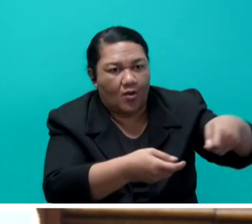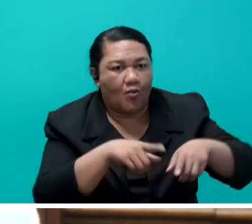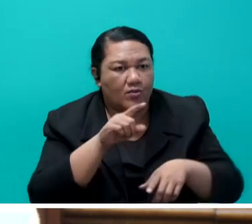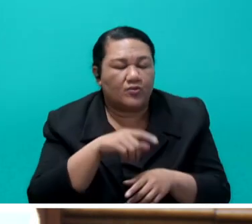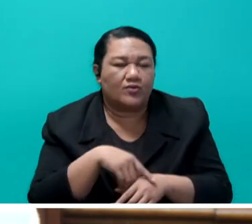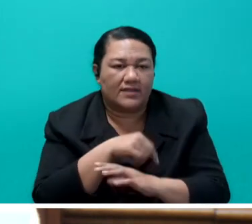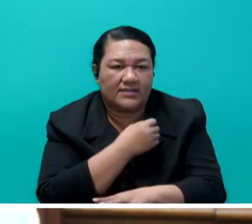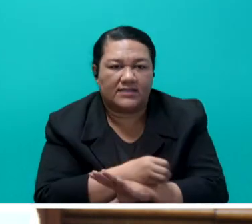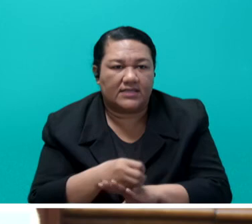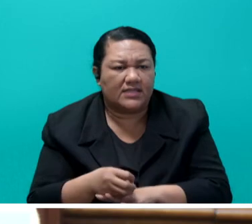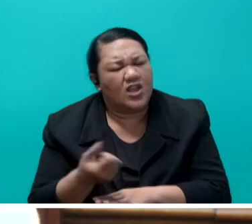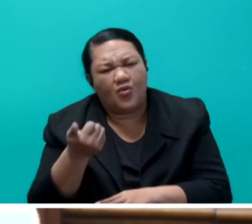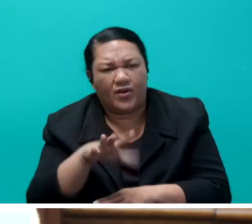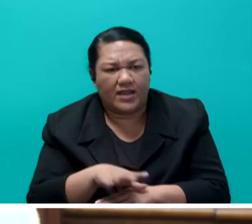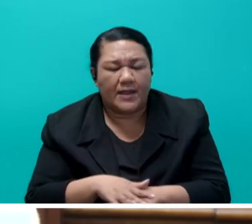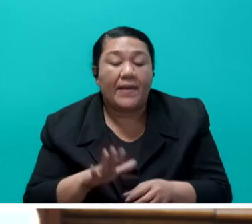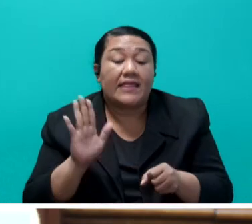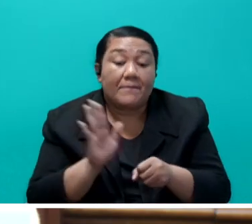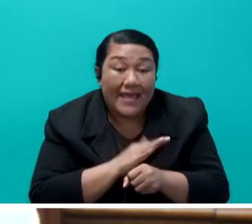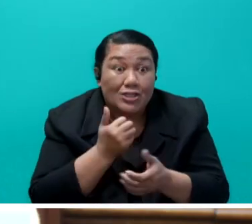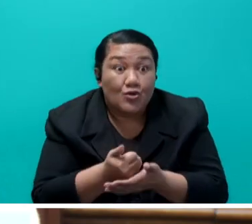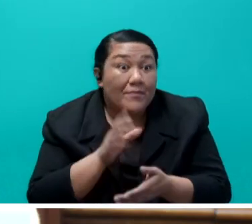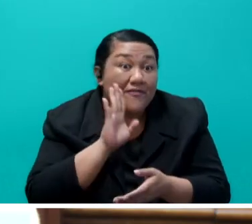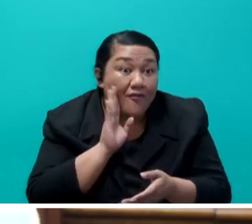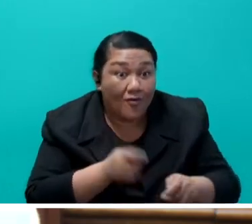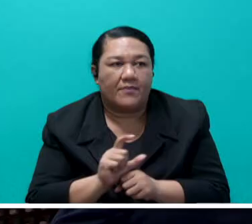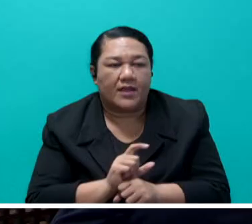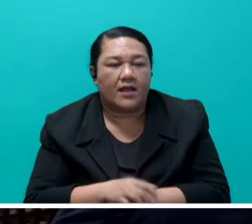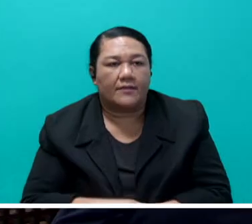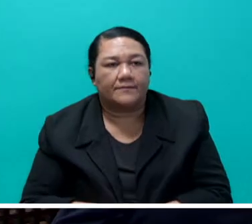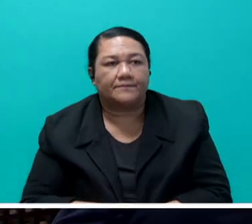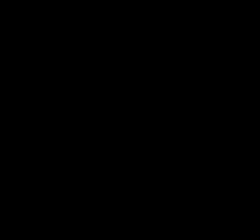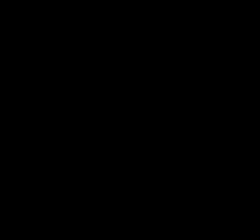that make sure that whatever they discharge is safe. Thank you, Mr. Speaker.